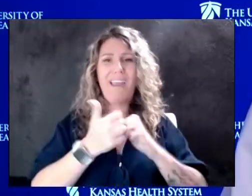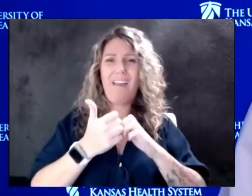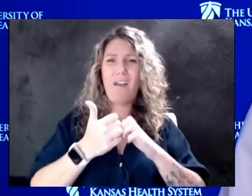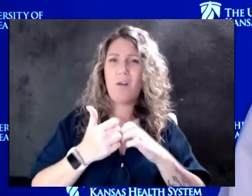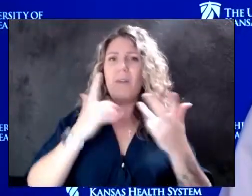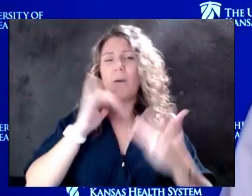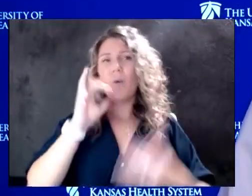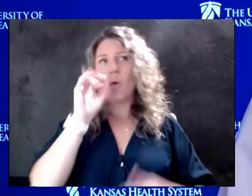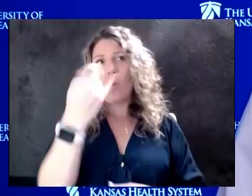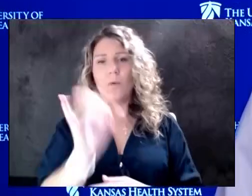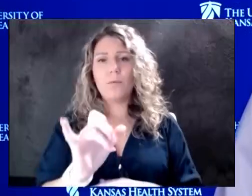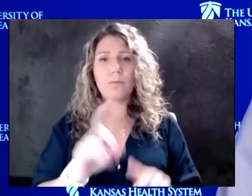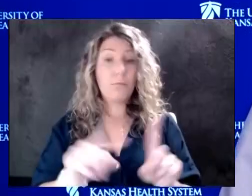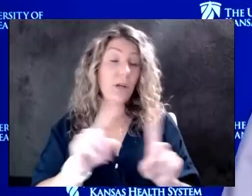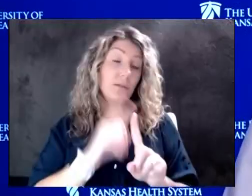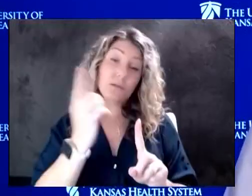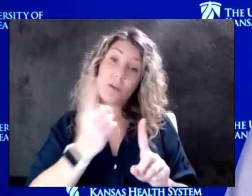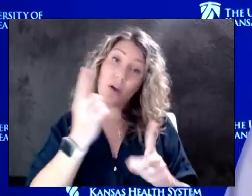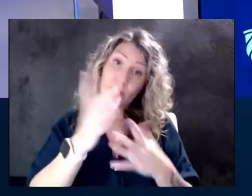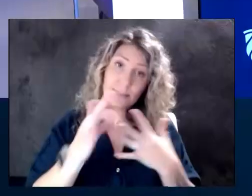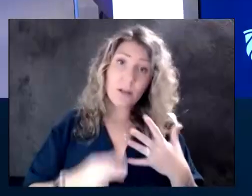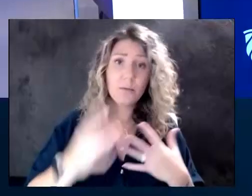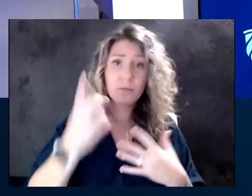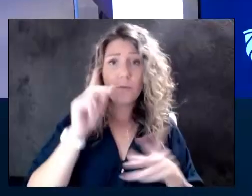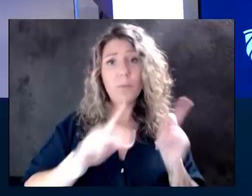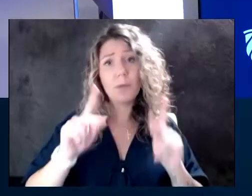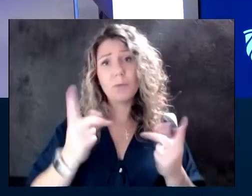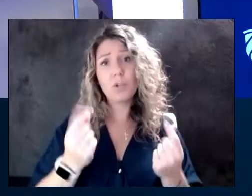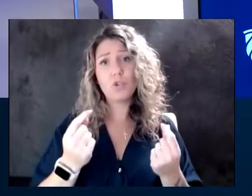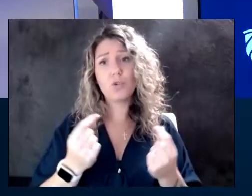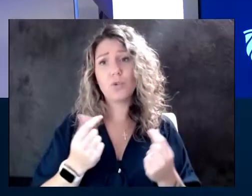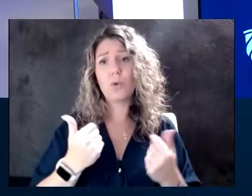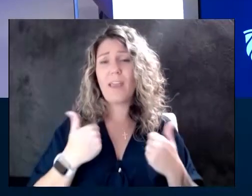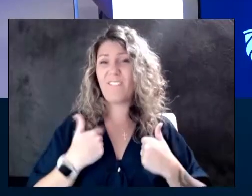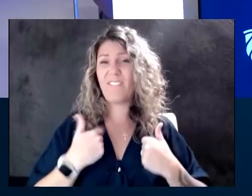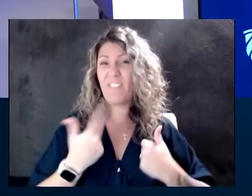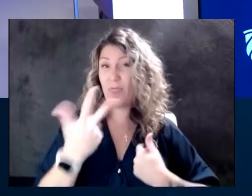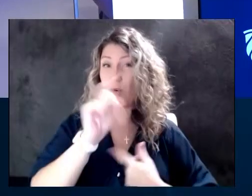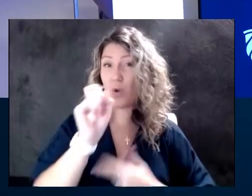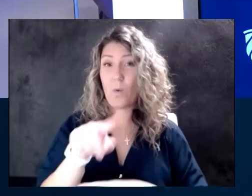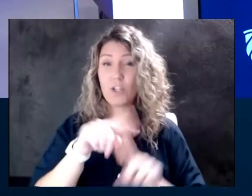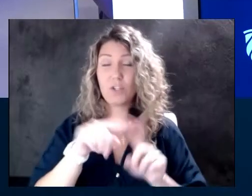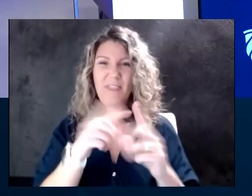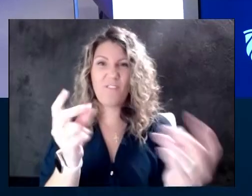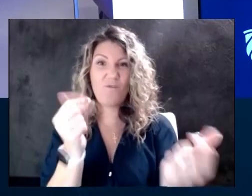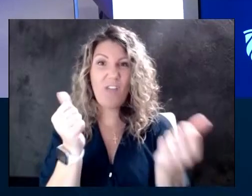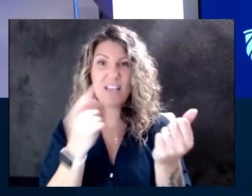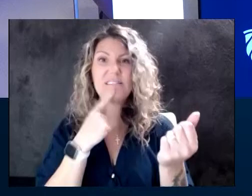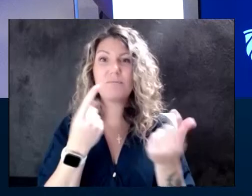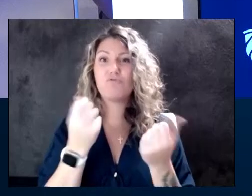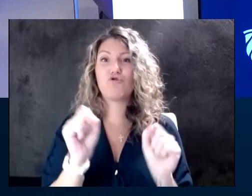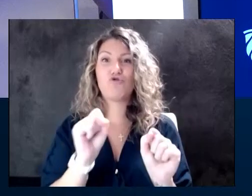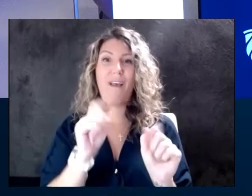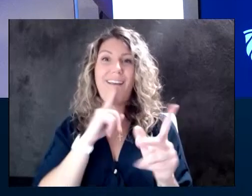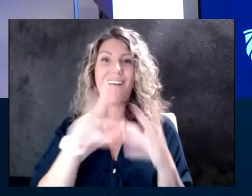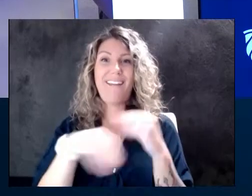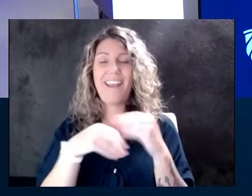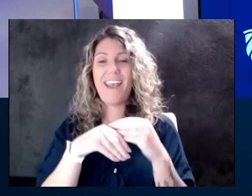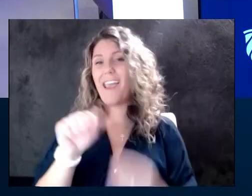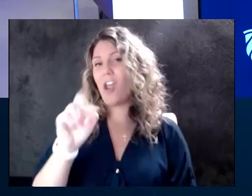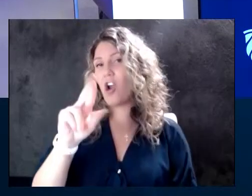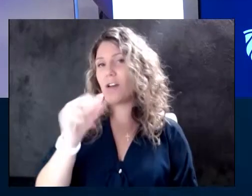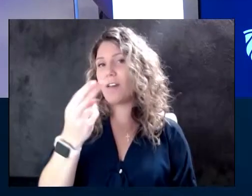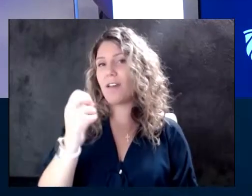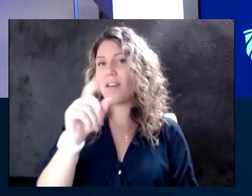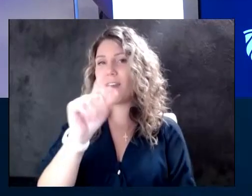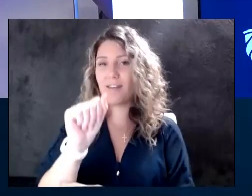that is always an option out there for people to do. All right, I've got 3 questions, but they're quickies, so I want to try to get these in. So Arietta says, do